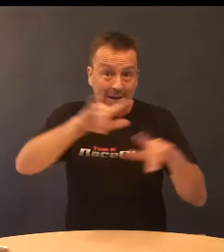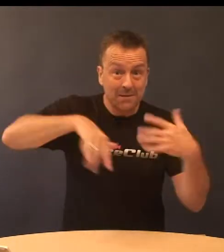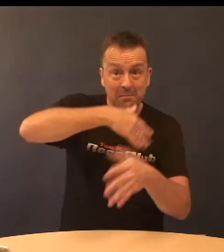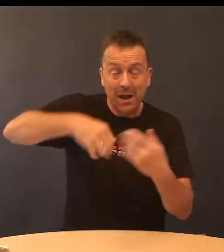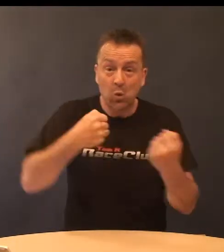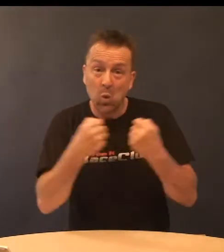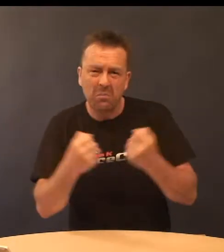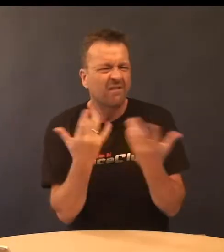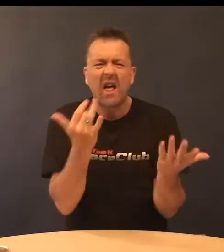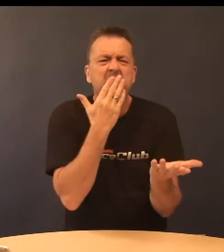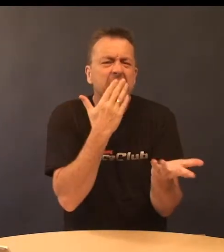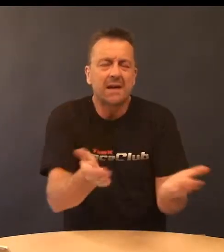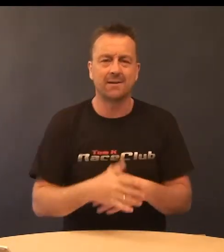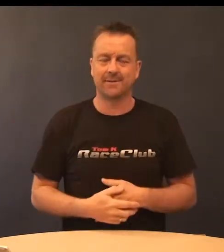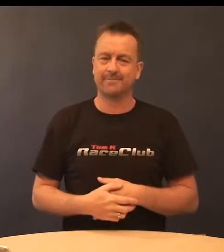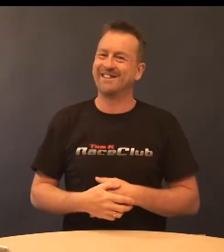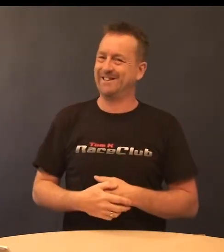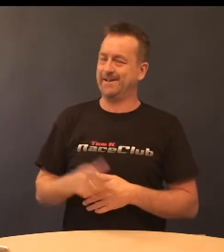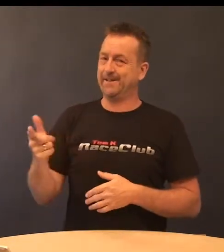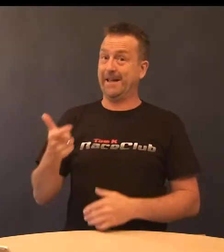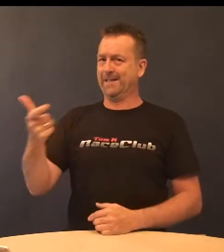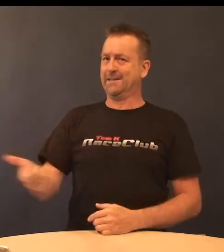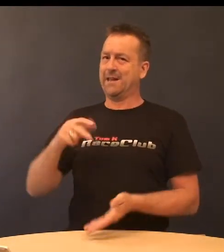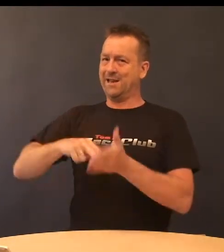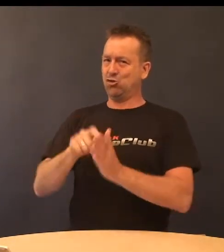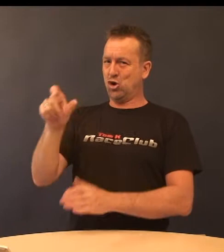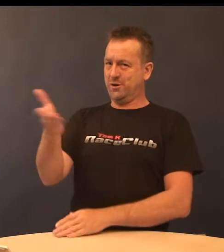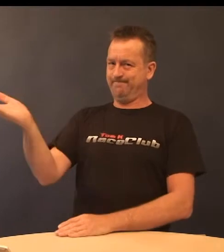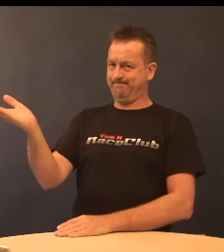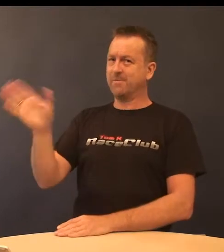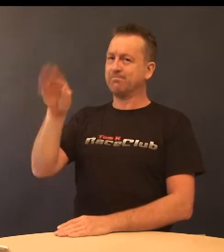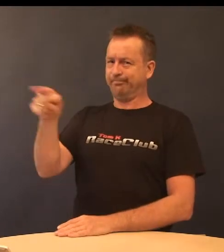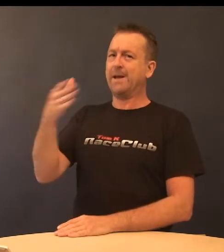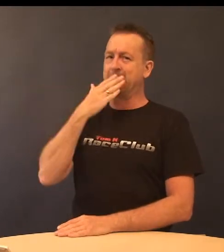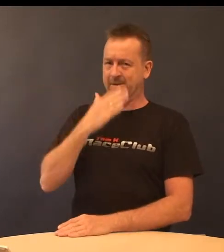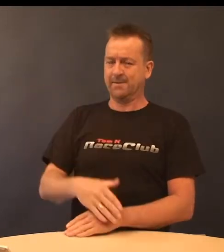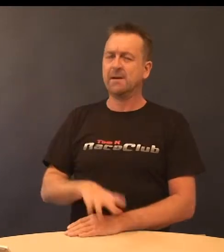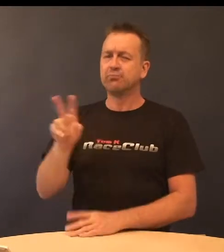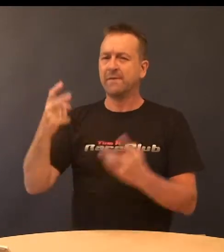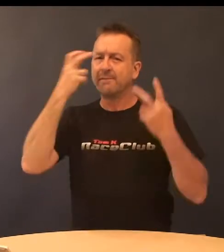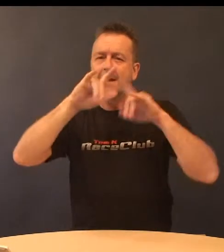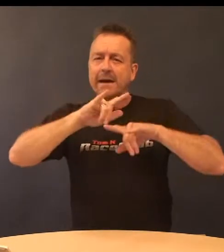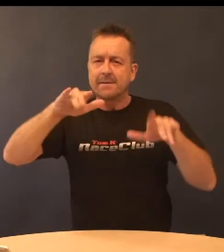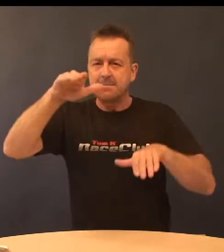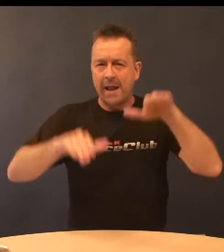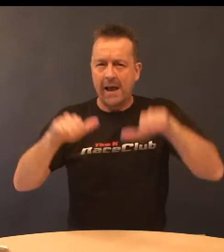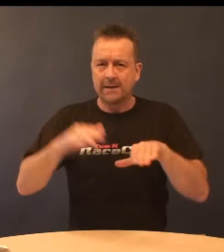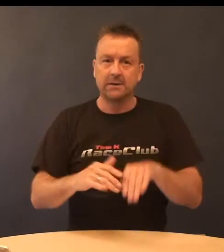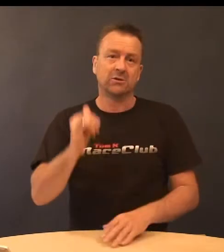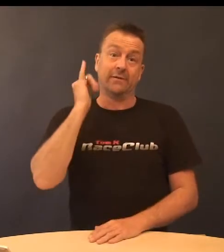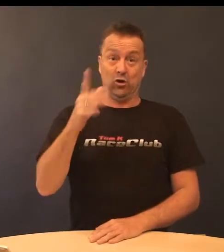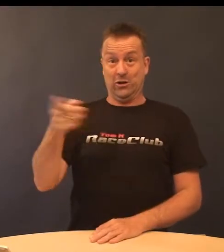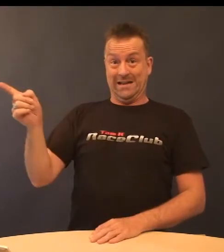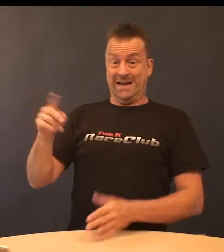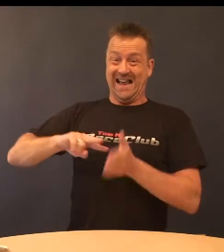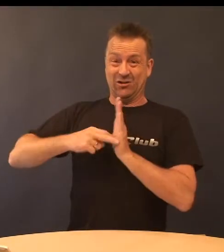of rubber? What's the secret? The tyre engineer. The secret? It's the right balance. Of course,